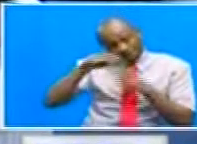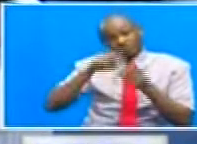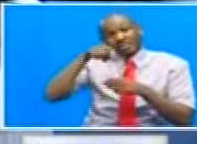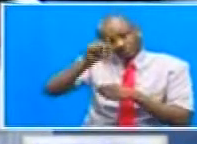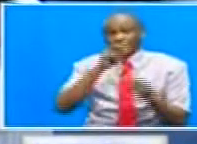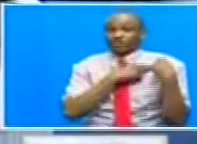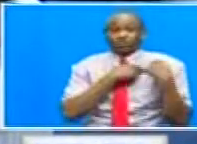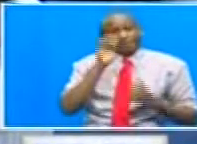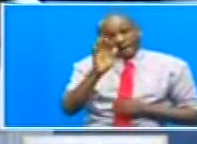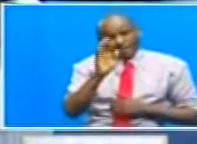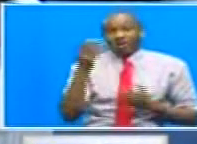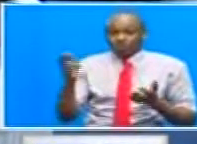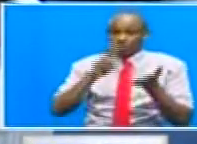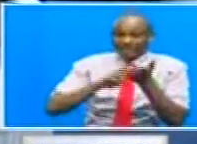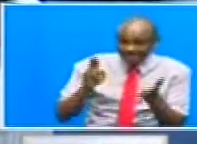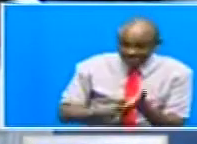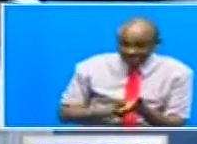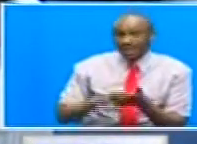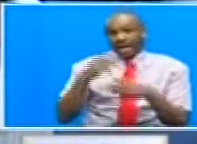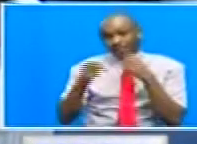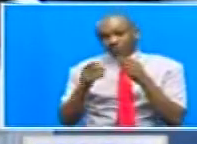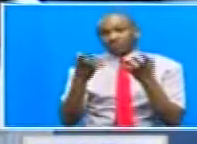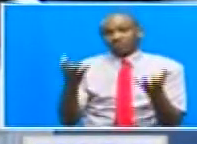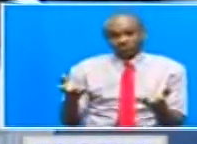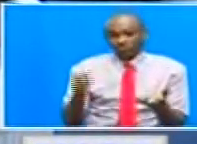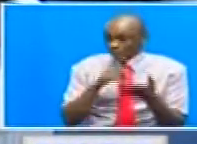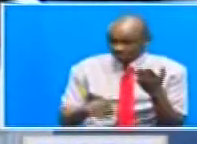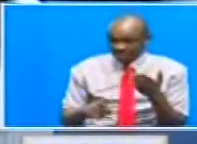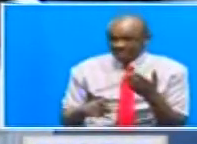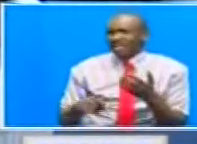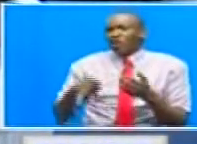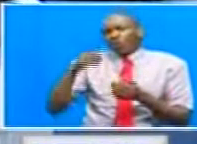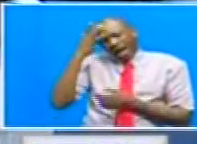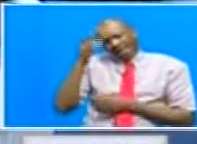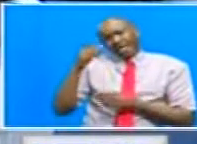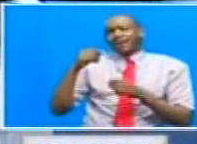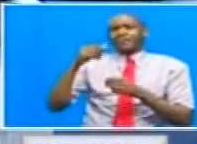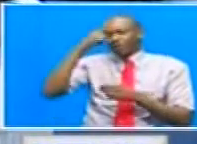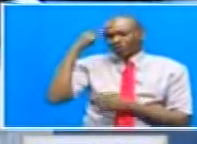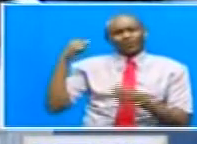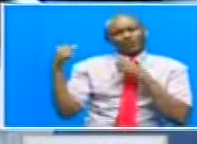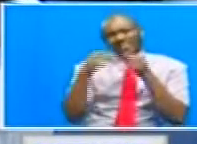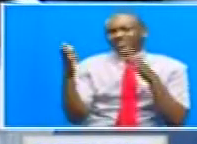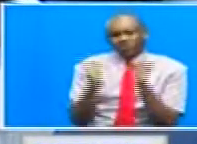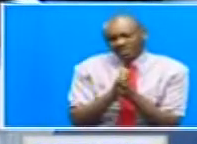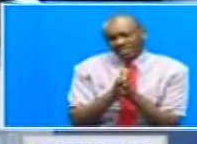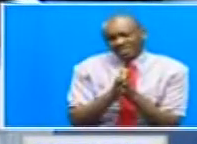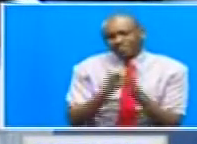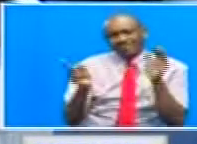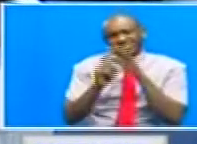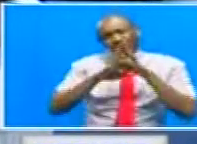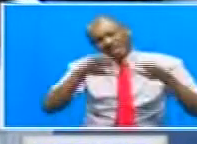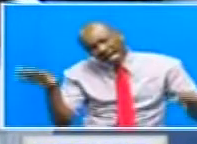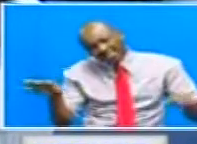can do with respect to registering, with respect to titling. Is it because of the fight that you've been having with the